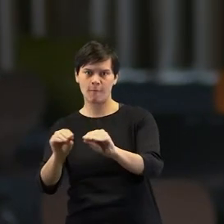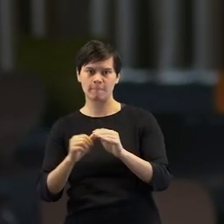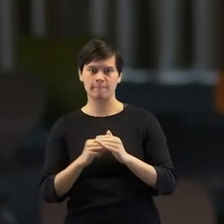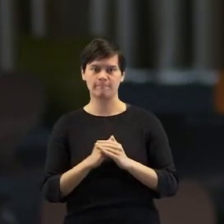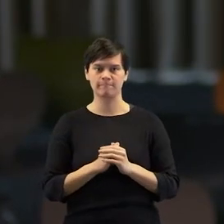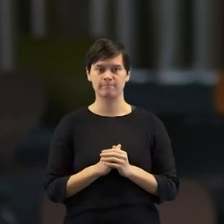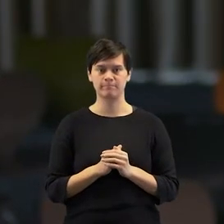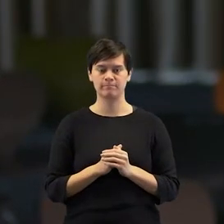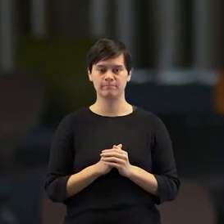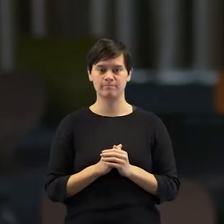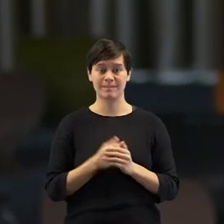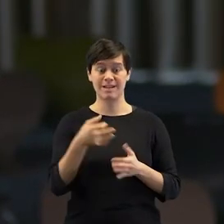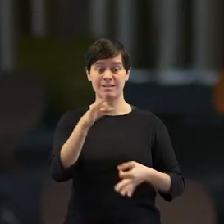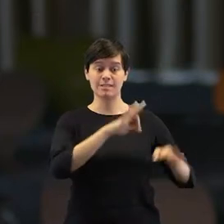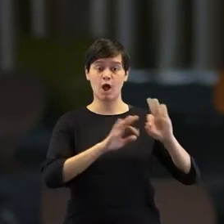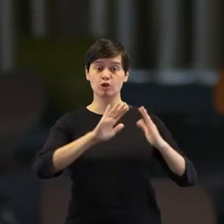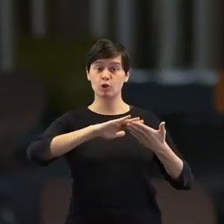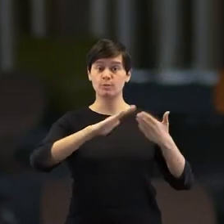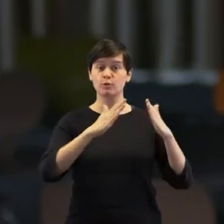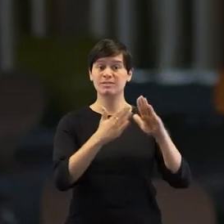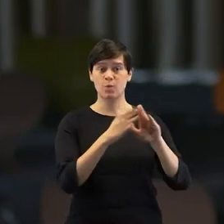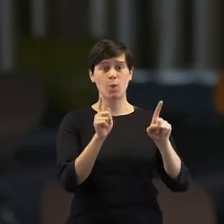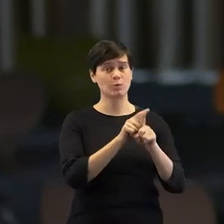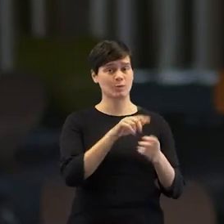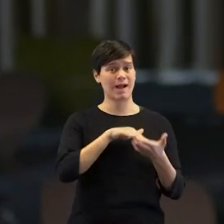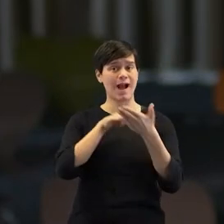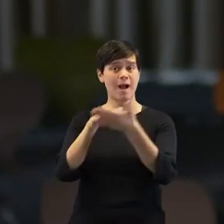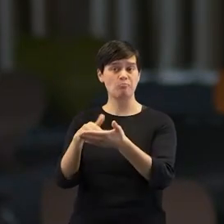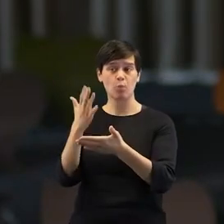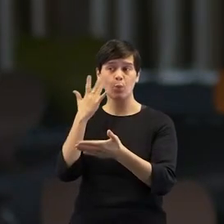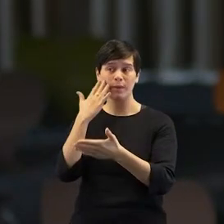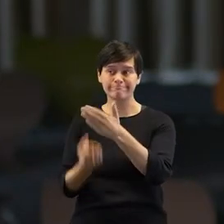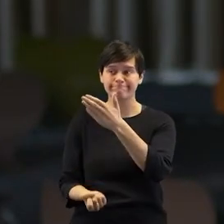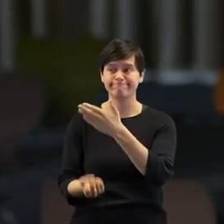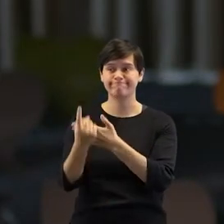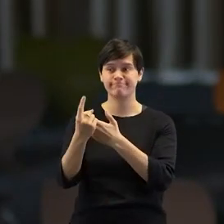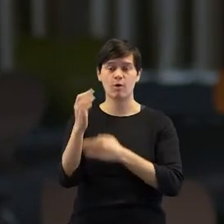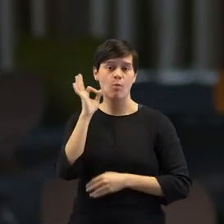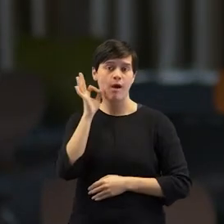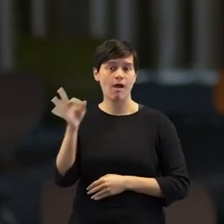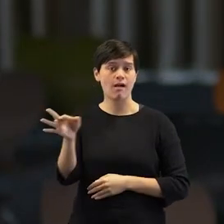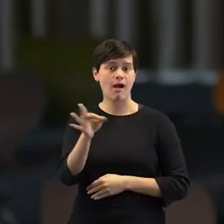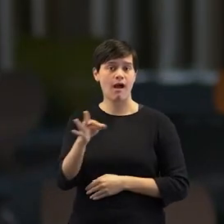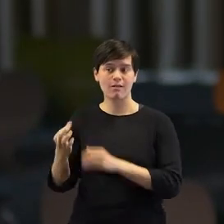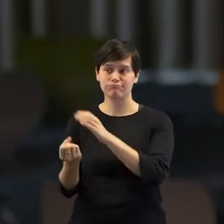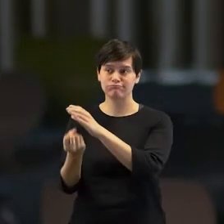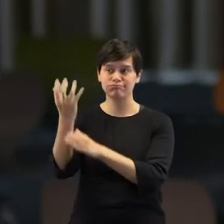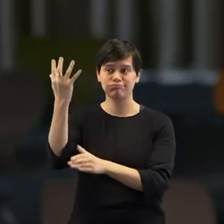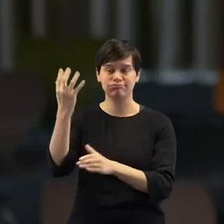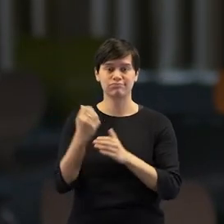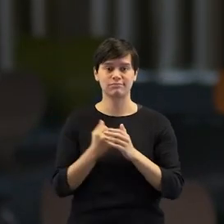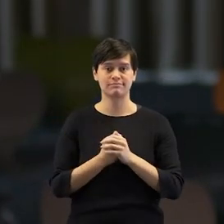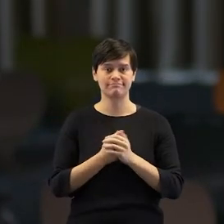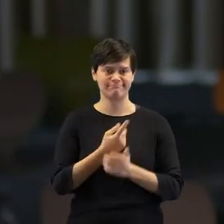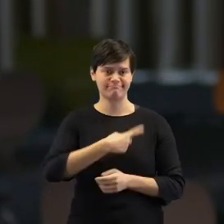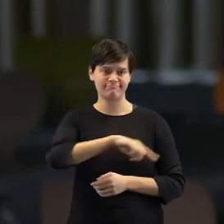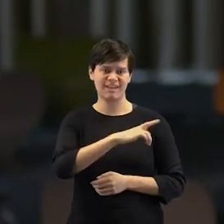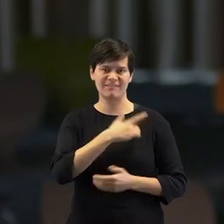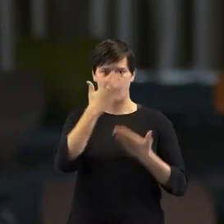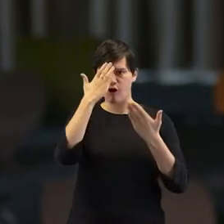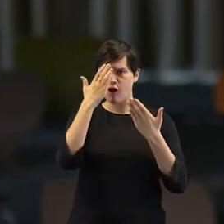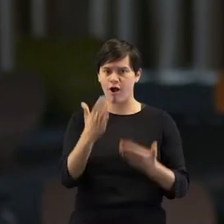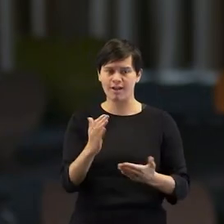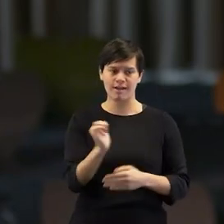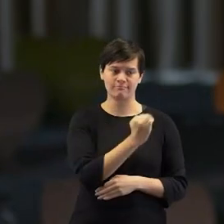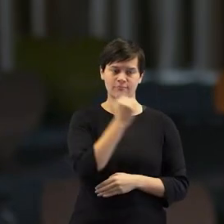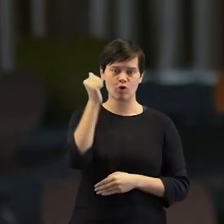the pandemic. Our community also played a critical role in the aftermath of the Whakaari White Island eruption and it's been an